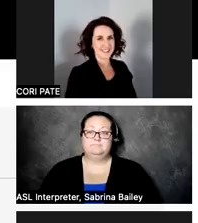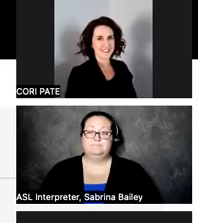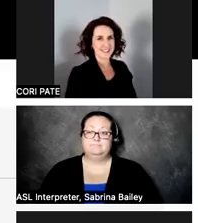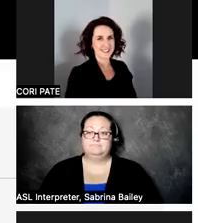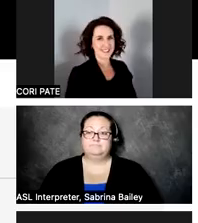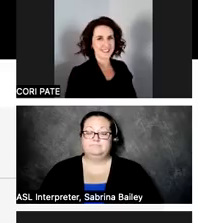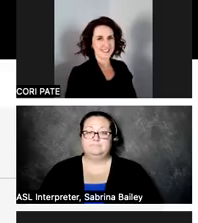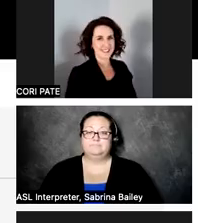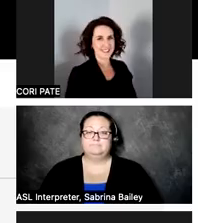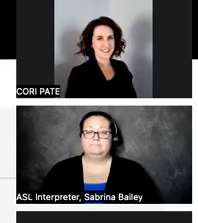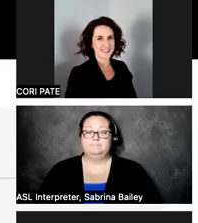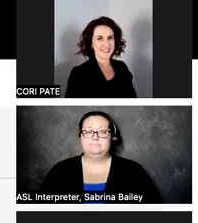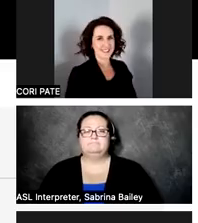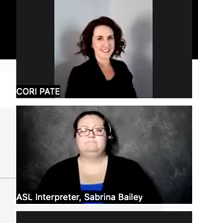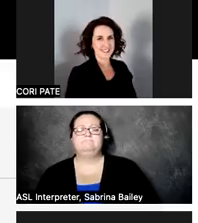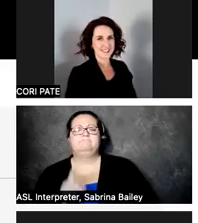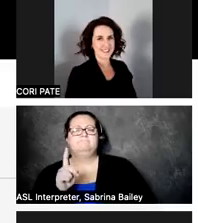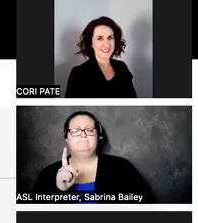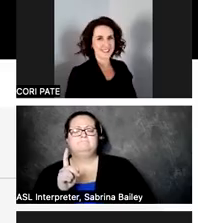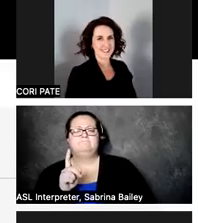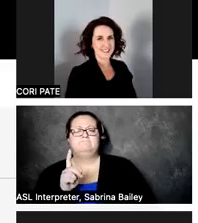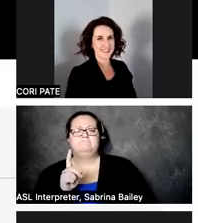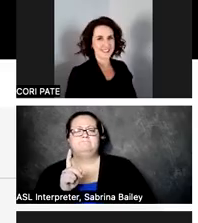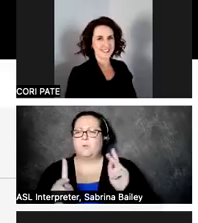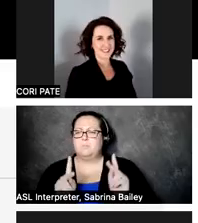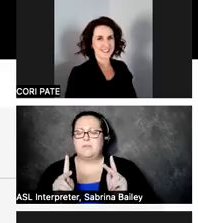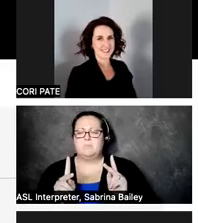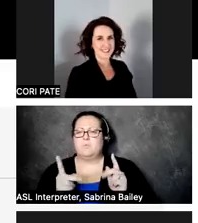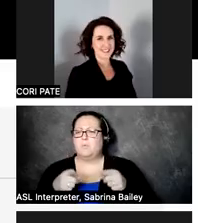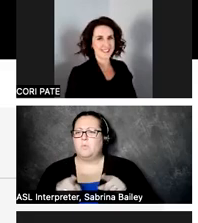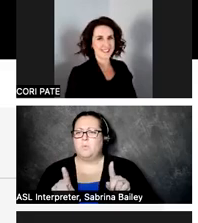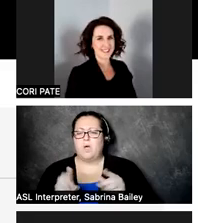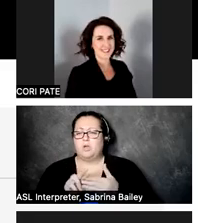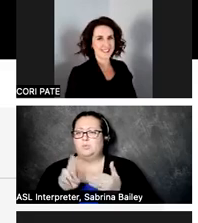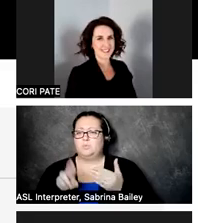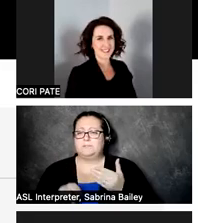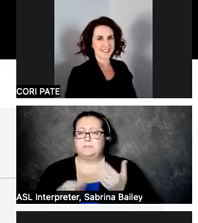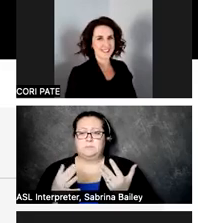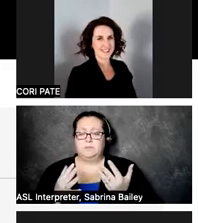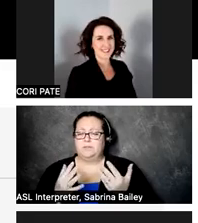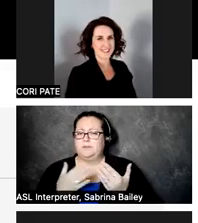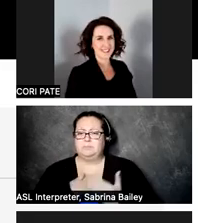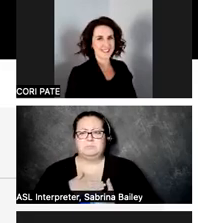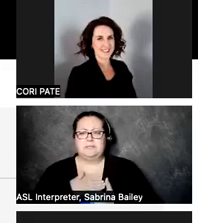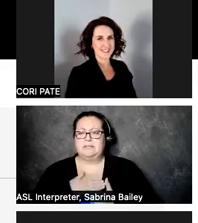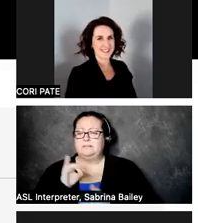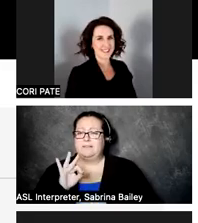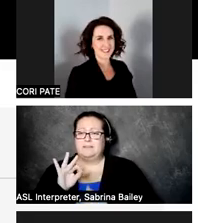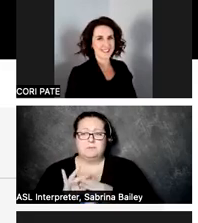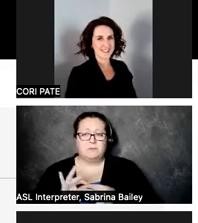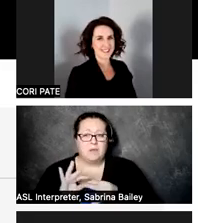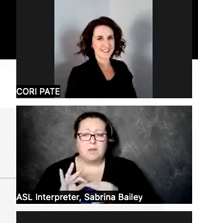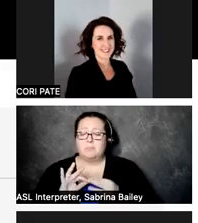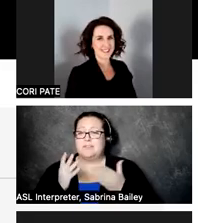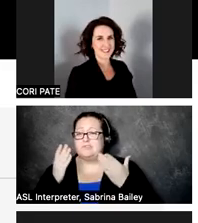Charlie, I just wanted to say quick, for everyone, please feel free while these results are coming in, please feel free to, if you have a comment or